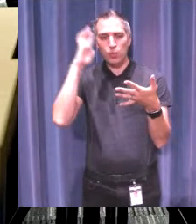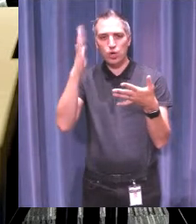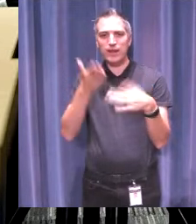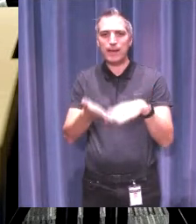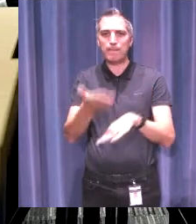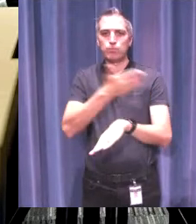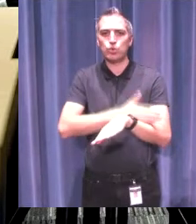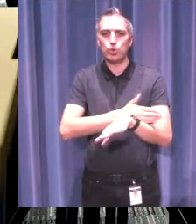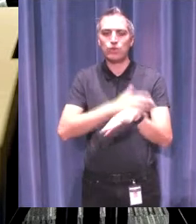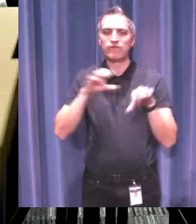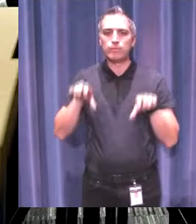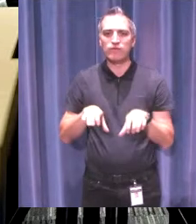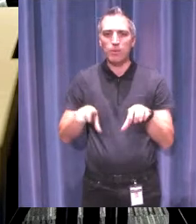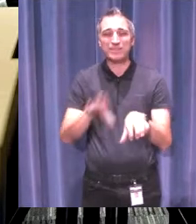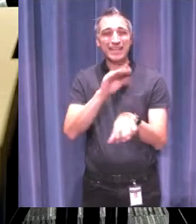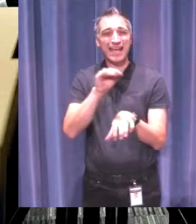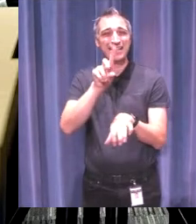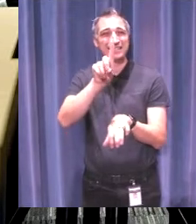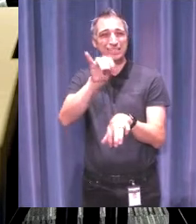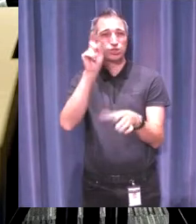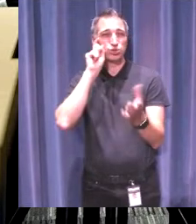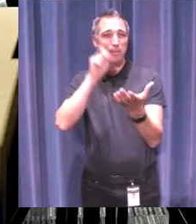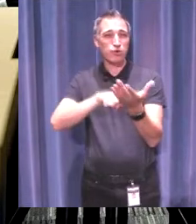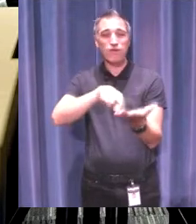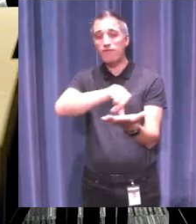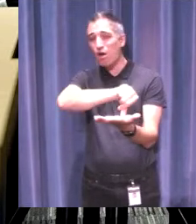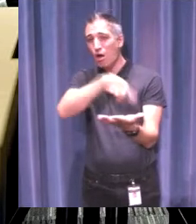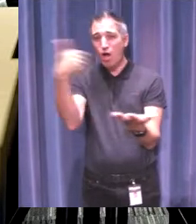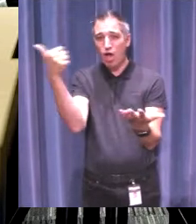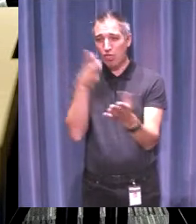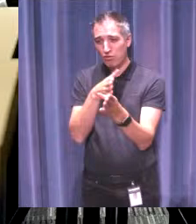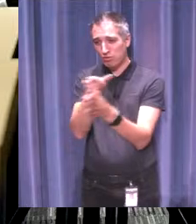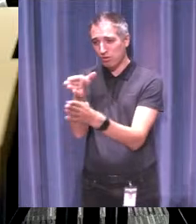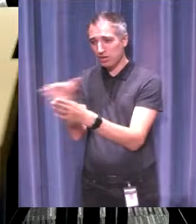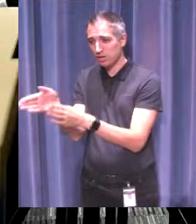And did you identify other areas for improvement?